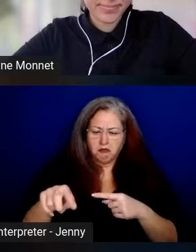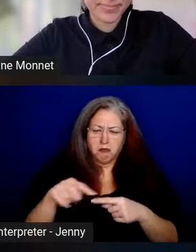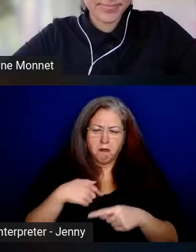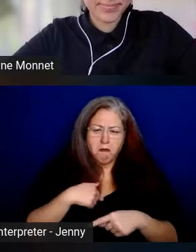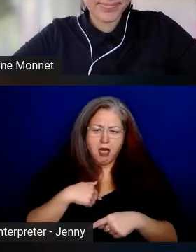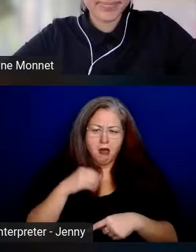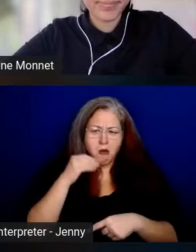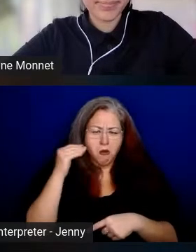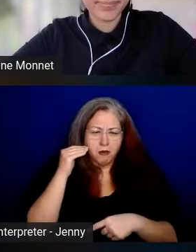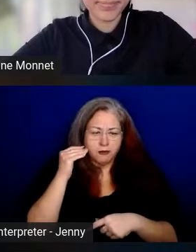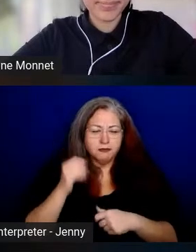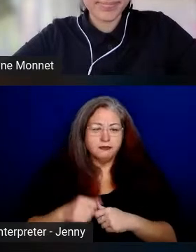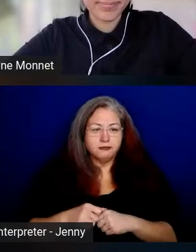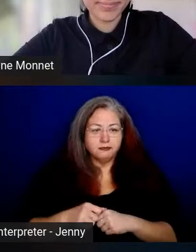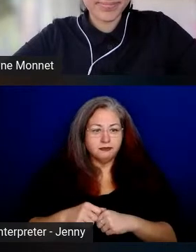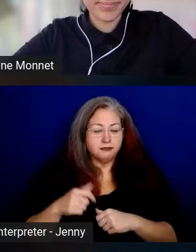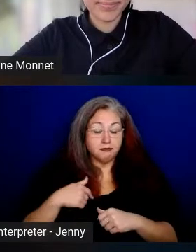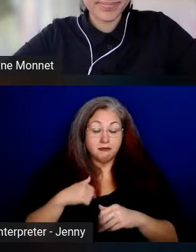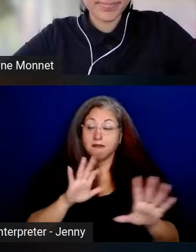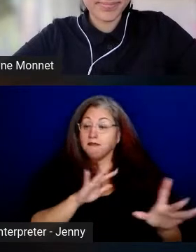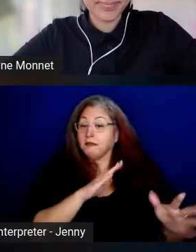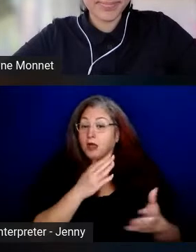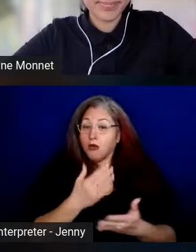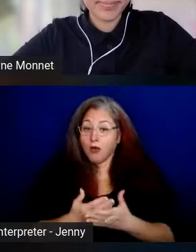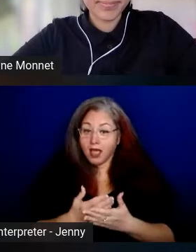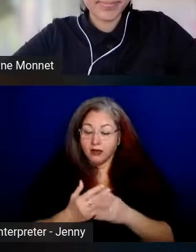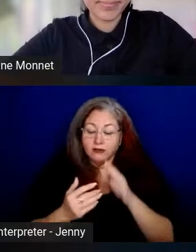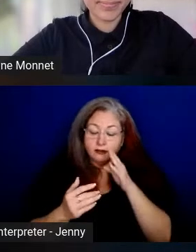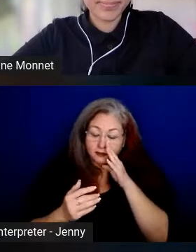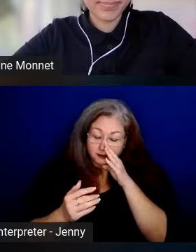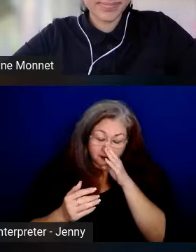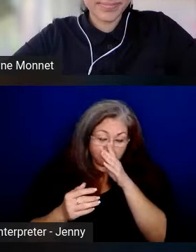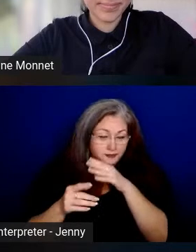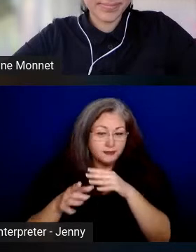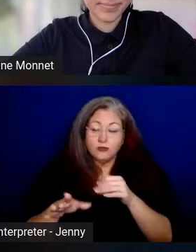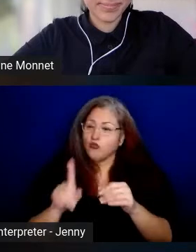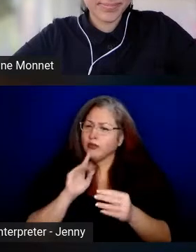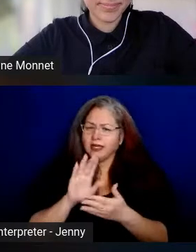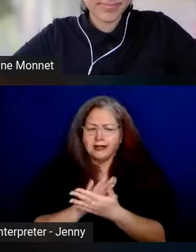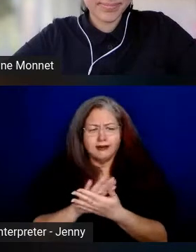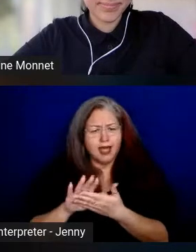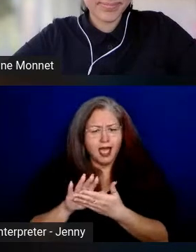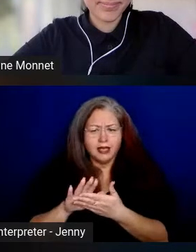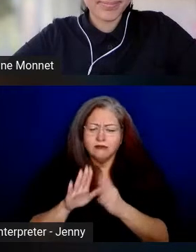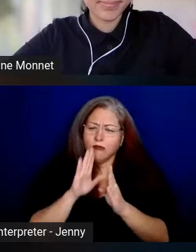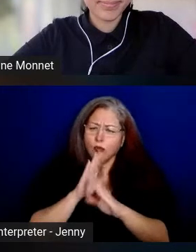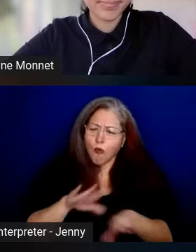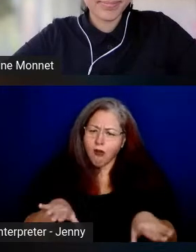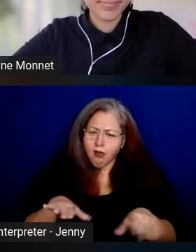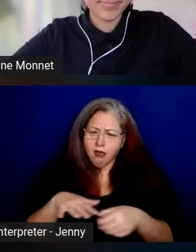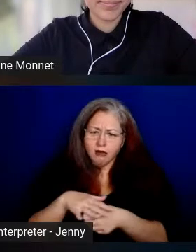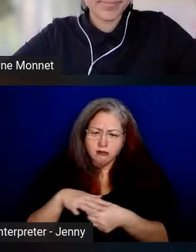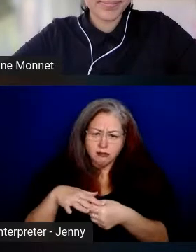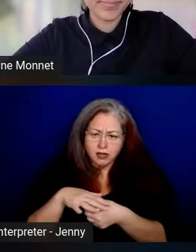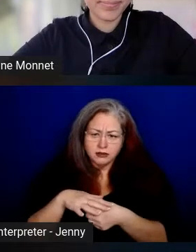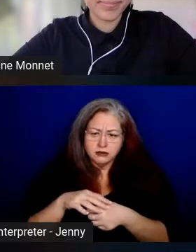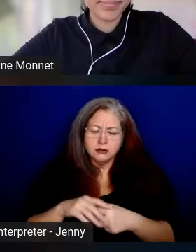So I arrived there, and it's a very nice place, very quiet.